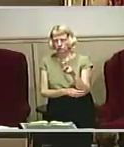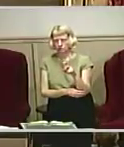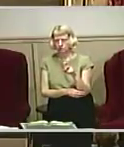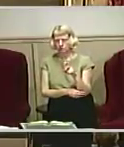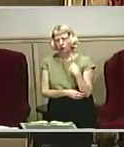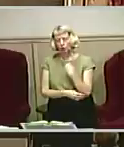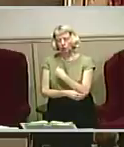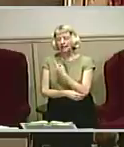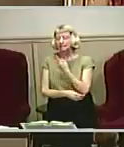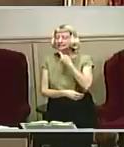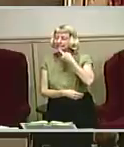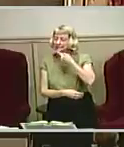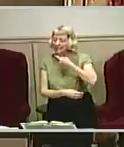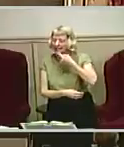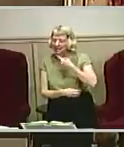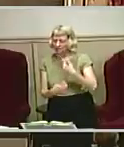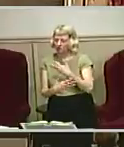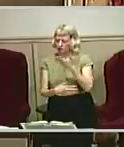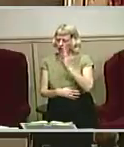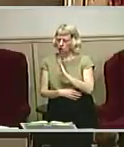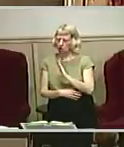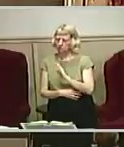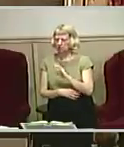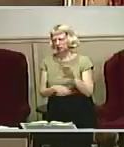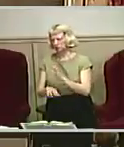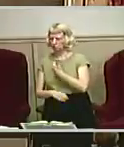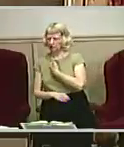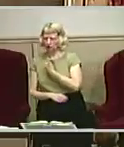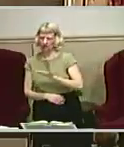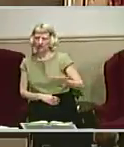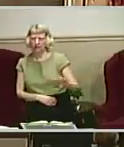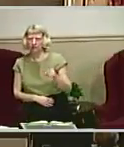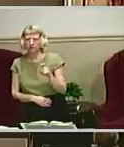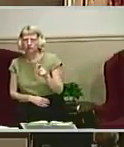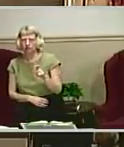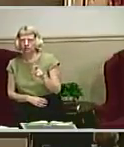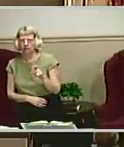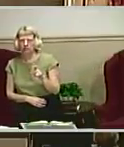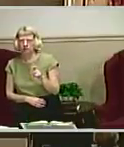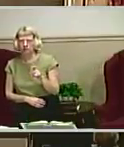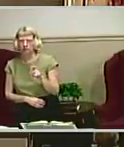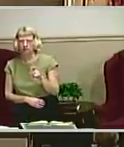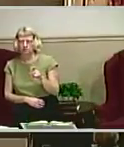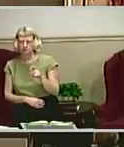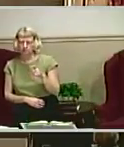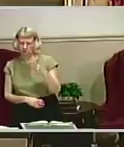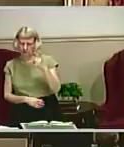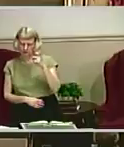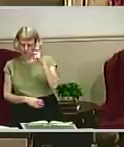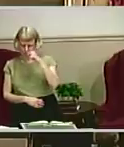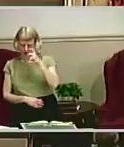Or do we say we fear God and we just do what we want to do because we're wise in our own eyes?